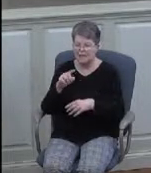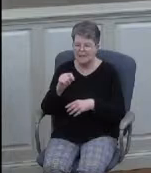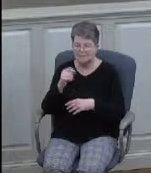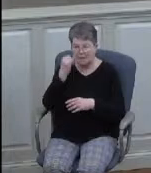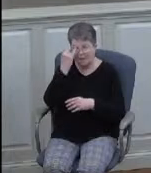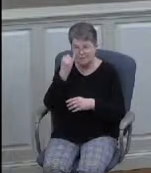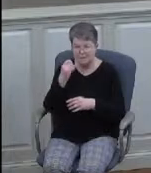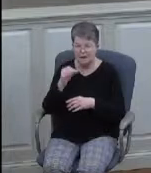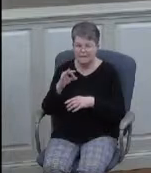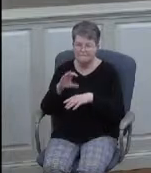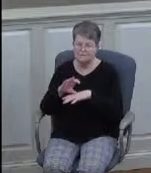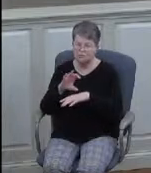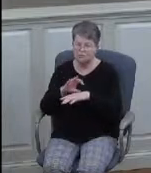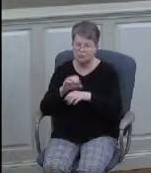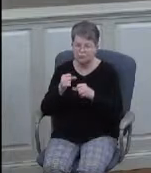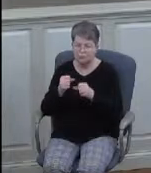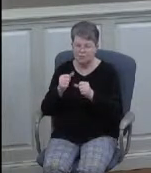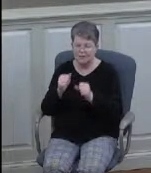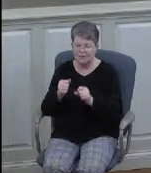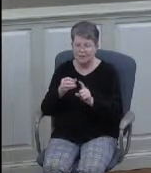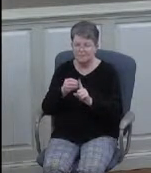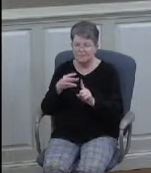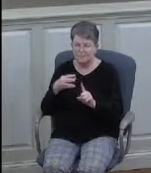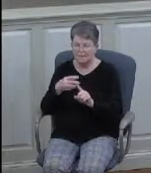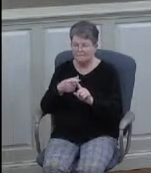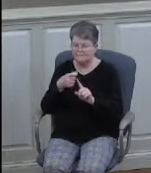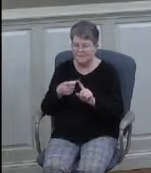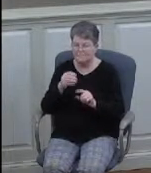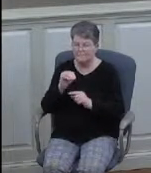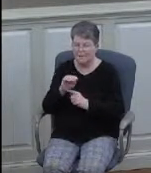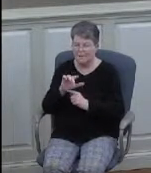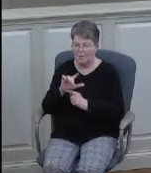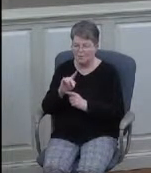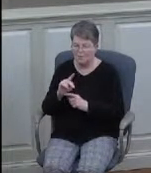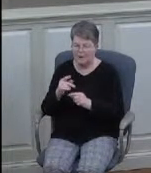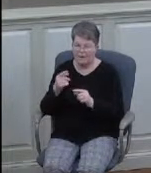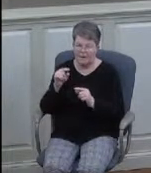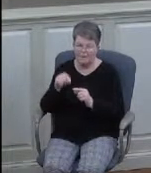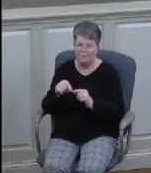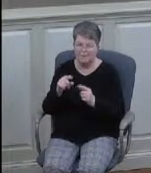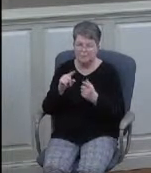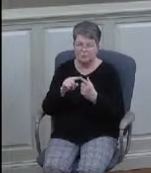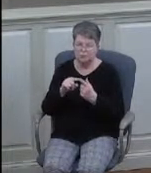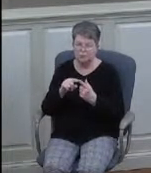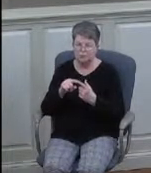that Church Street could then be extended from Martin Luther King all the way down to